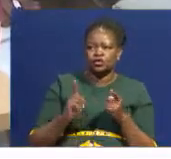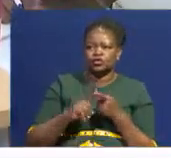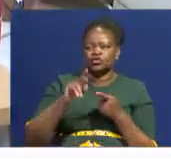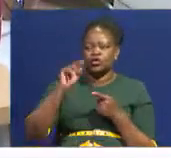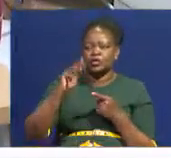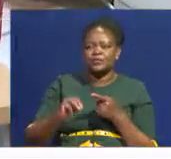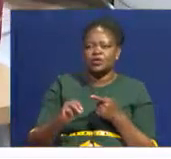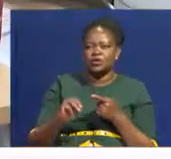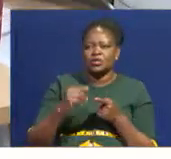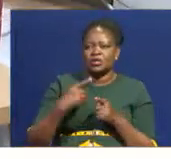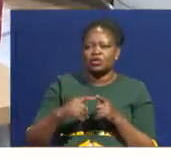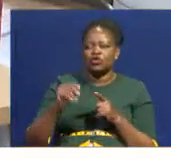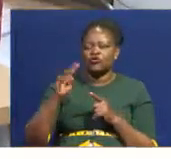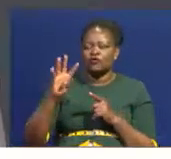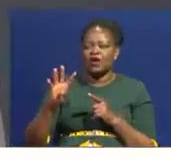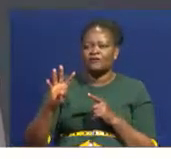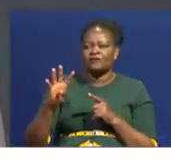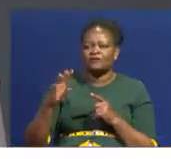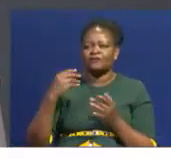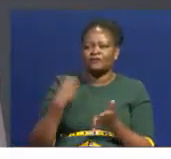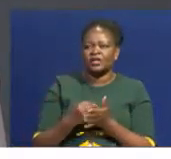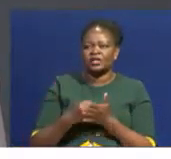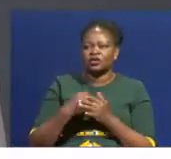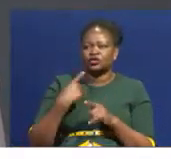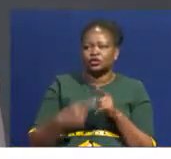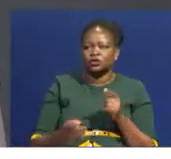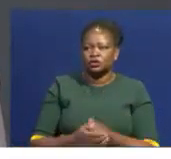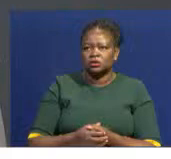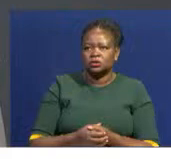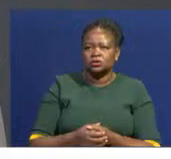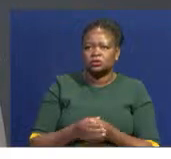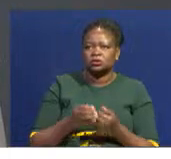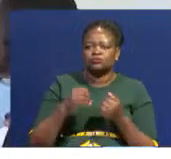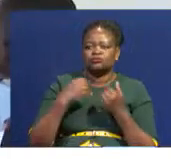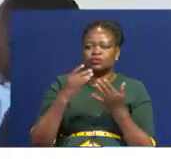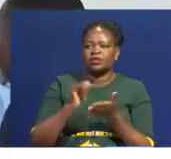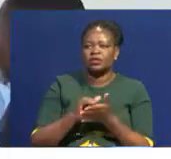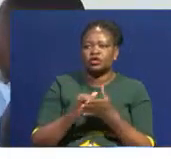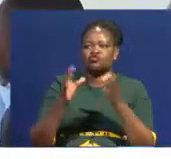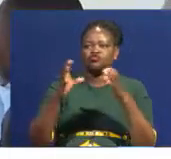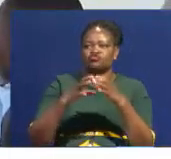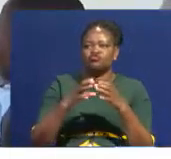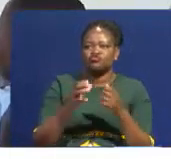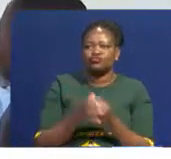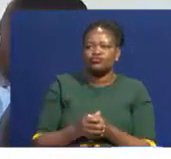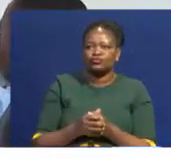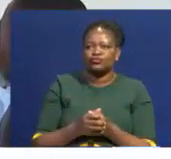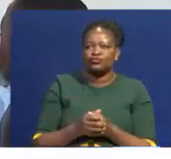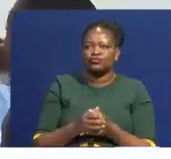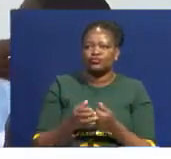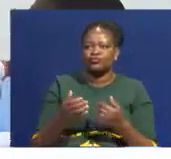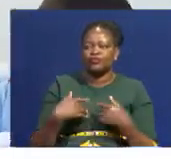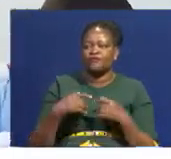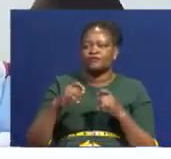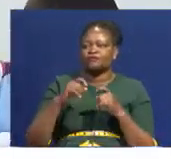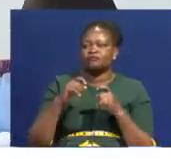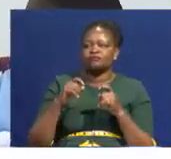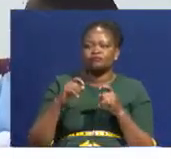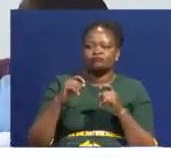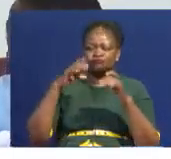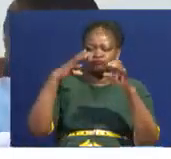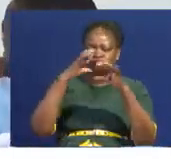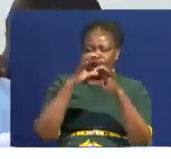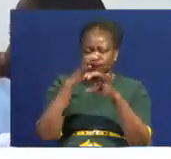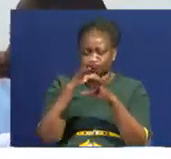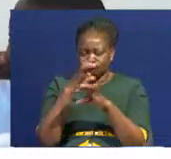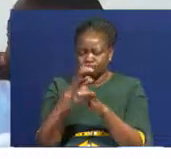$20 million in the 2024-2025 financial year have grounded the agency's ability to carry out tests as per the requirements